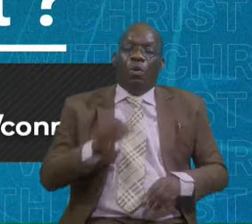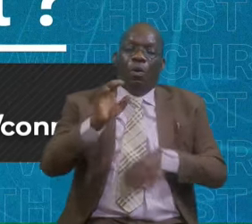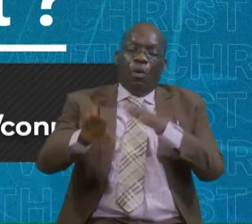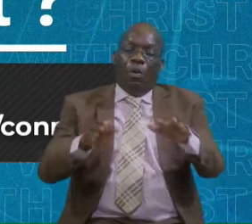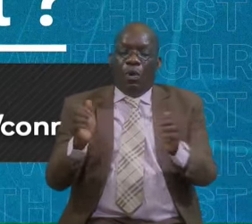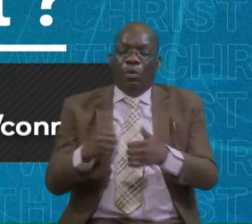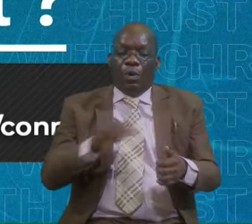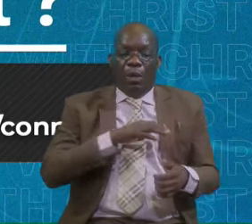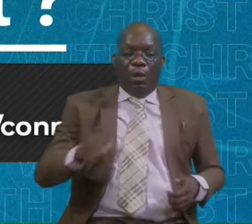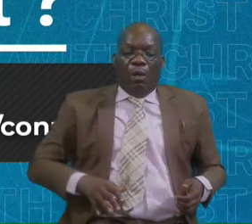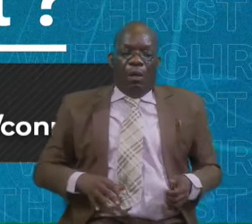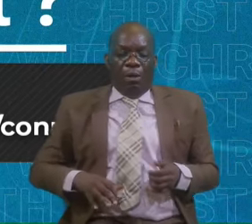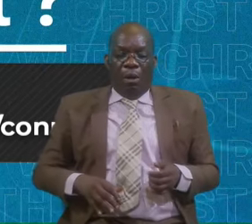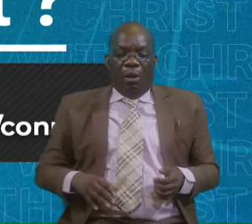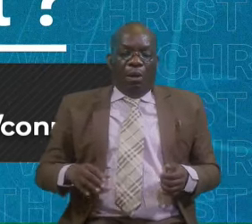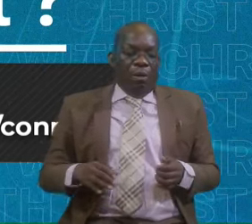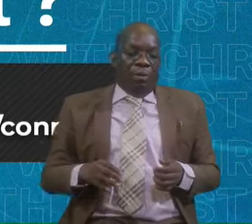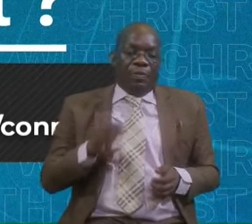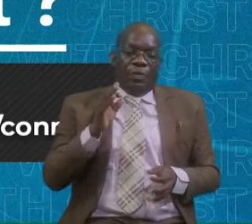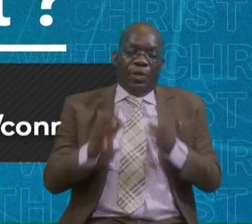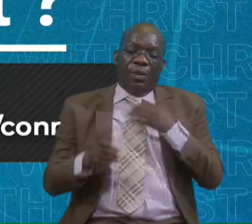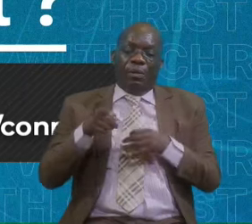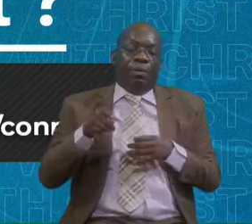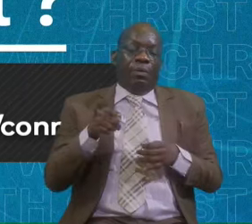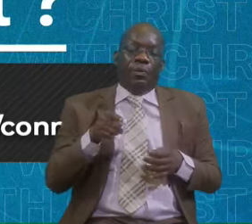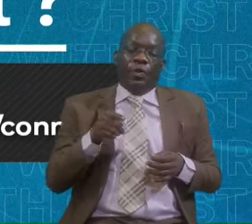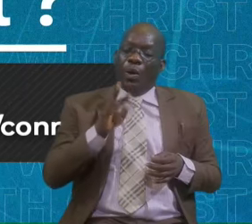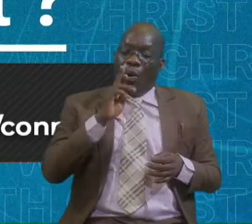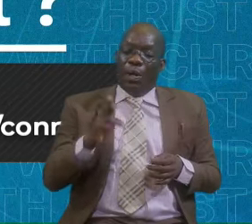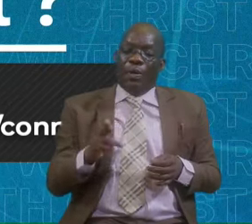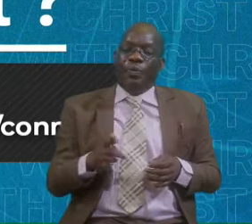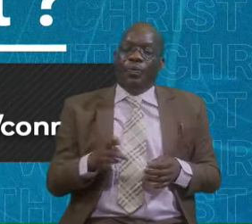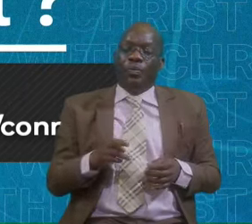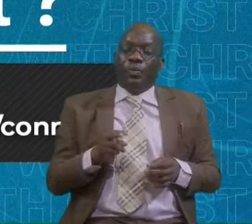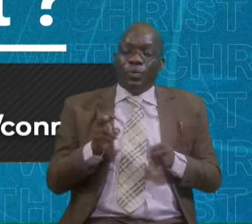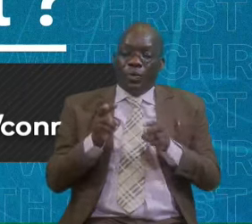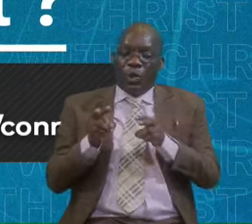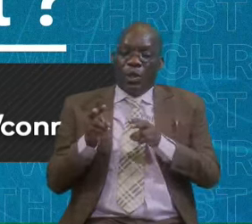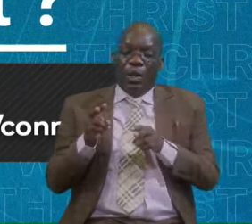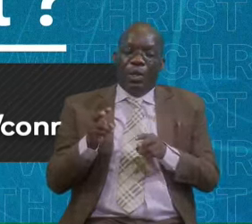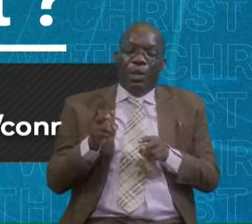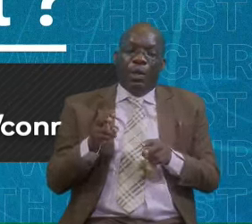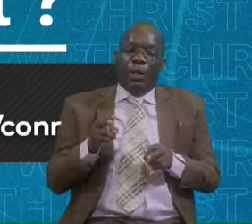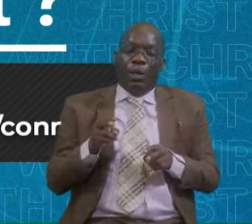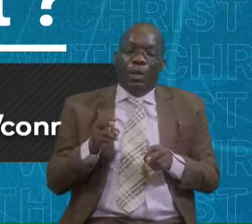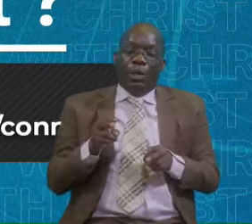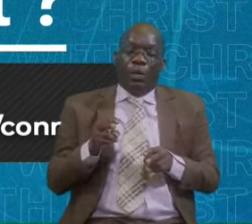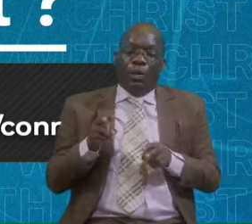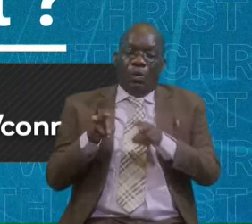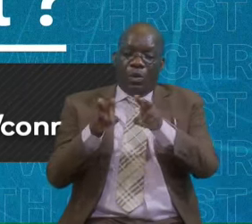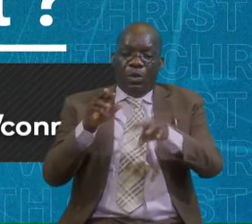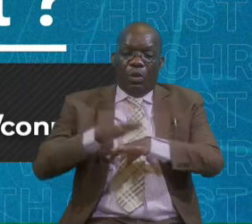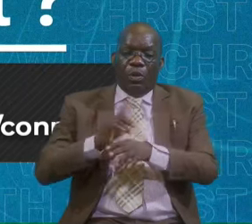Also, if you are listening via the radio or television and you just gave your life to